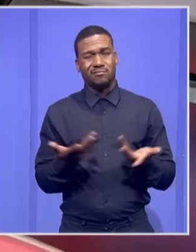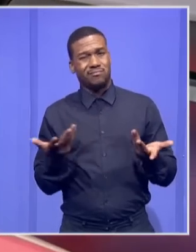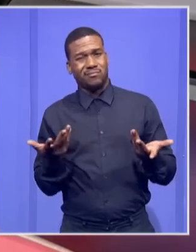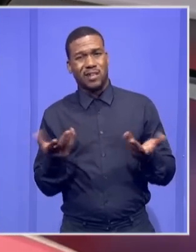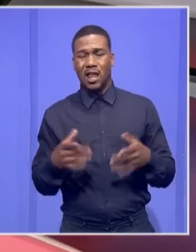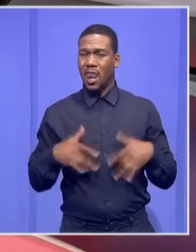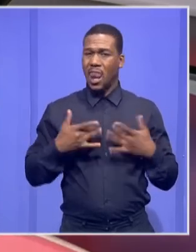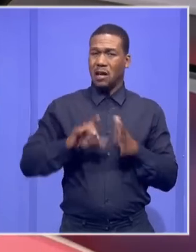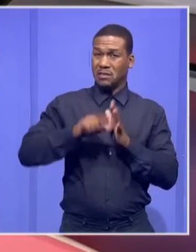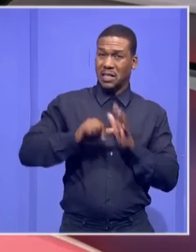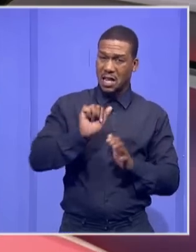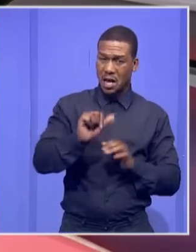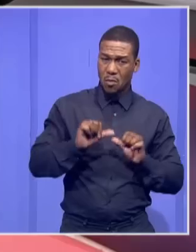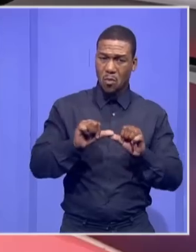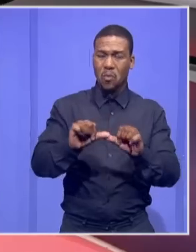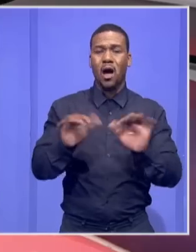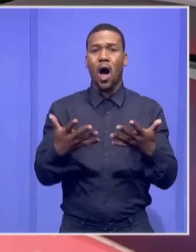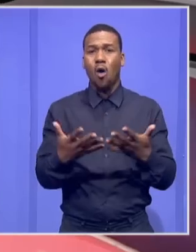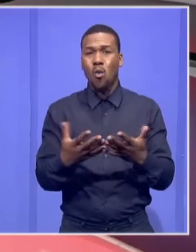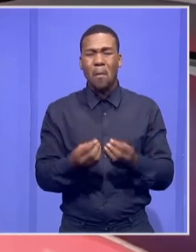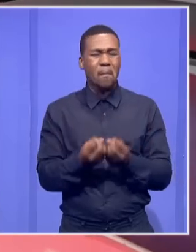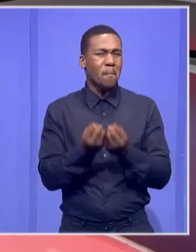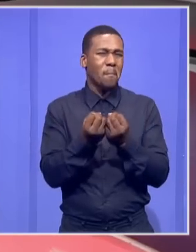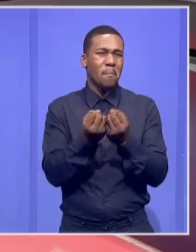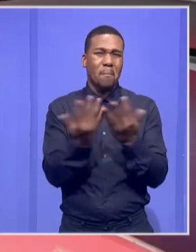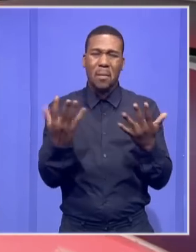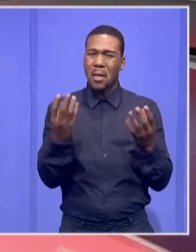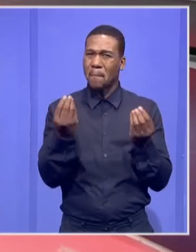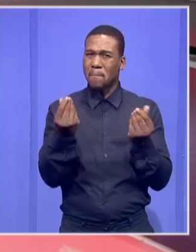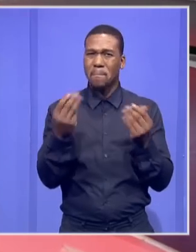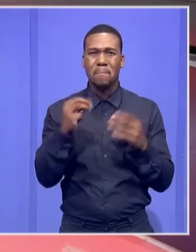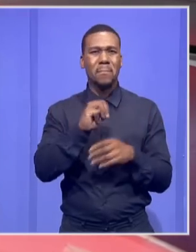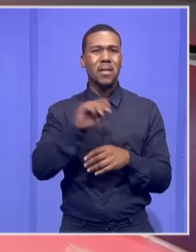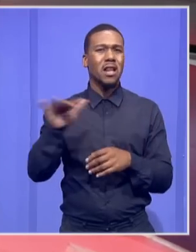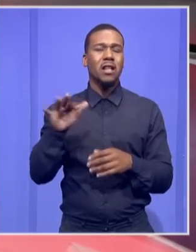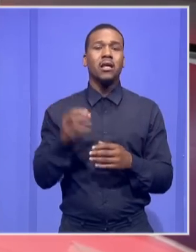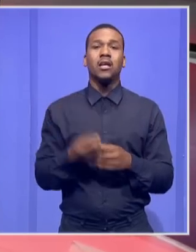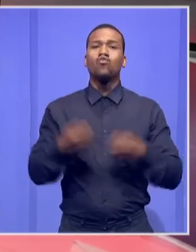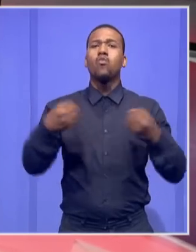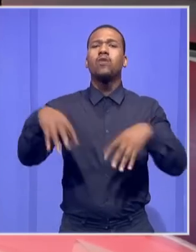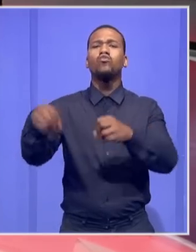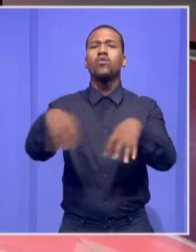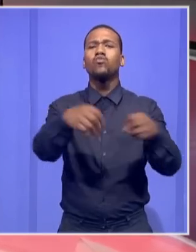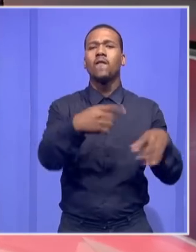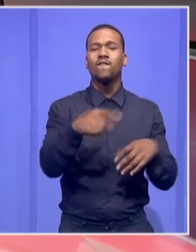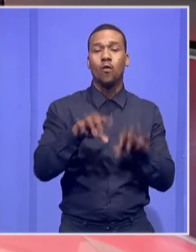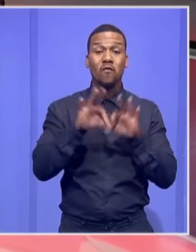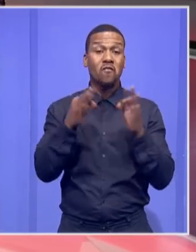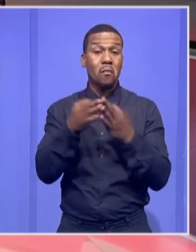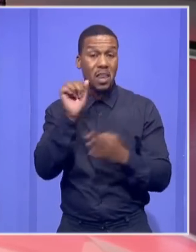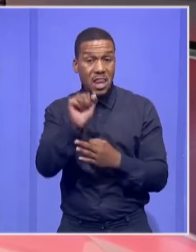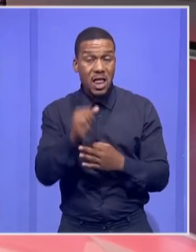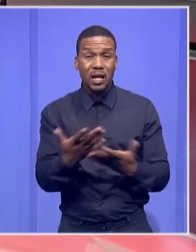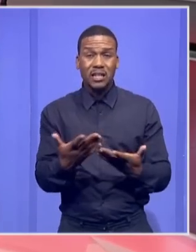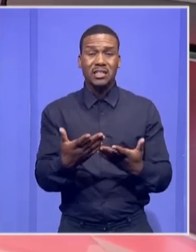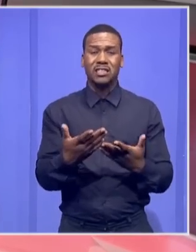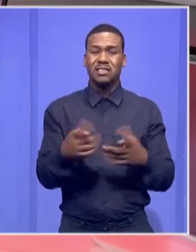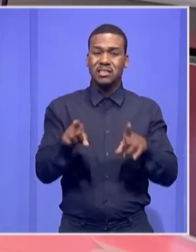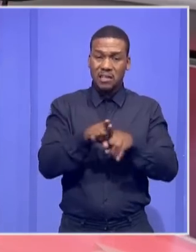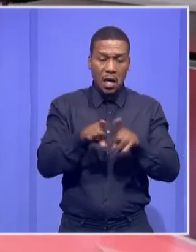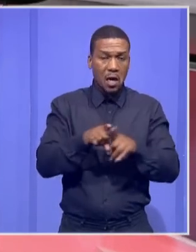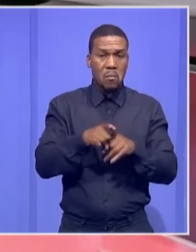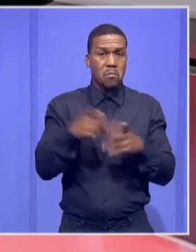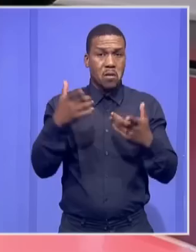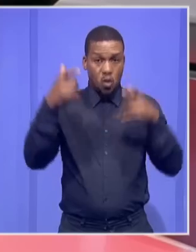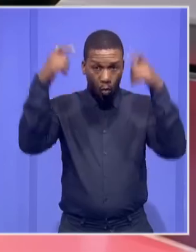million are being thrown around for this coronation day, the amount it was spent to bury the Queen, the same for Prince Philip, and all of the other weddings